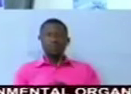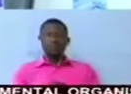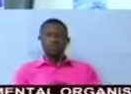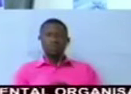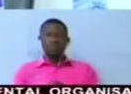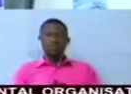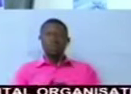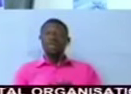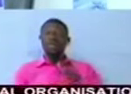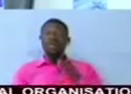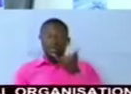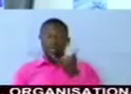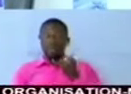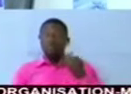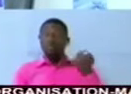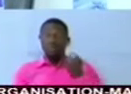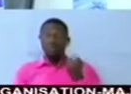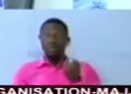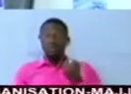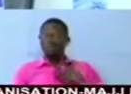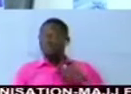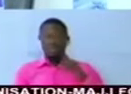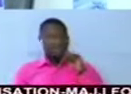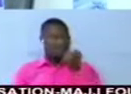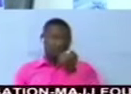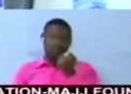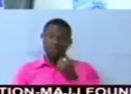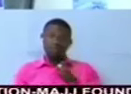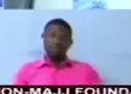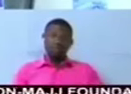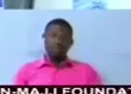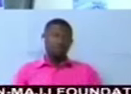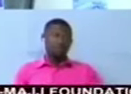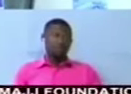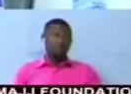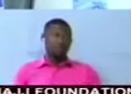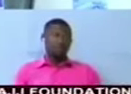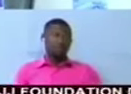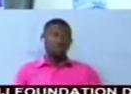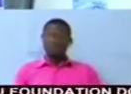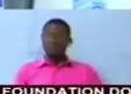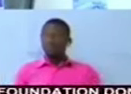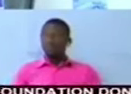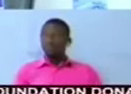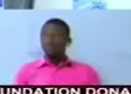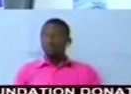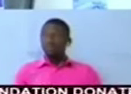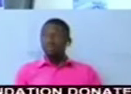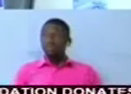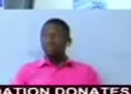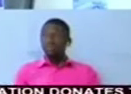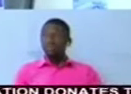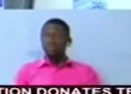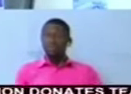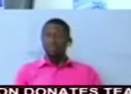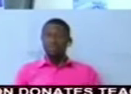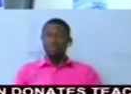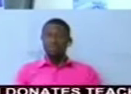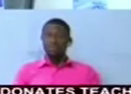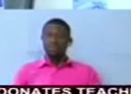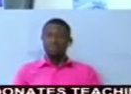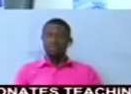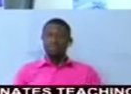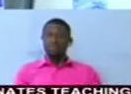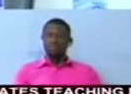yes, because I mean, it will be difficult. It will be difficult because once bitten, twice shy.